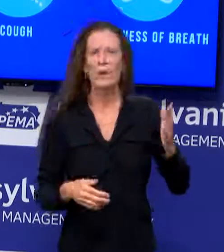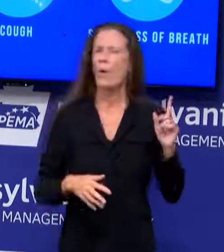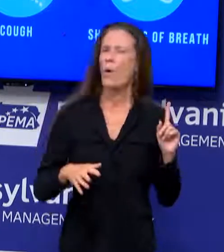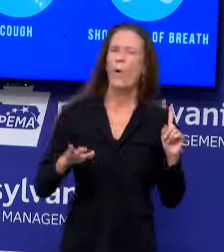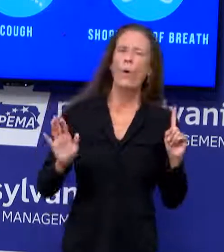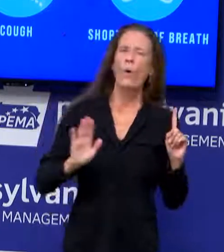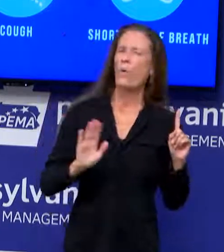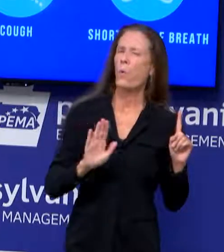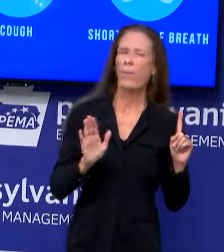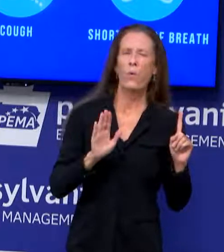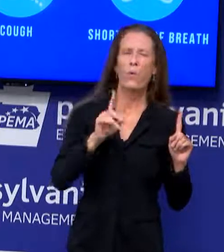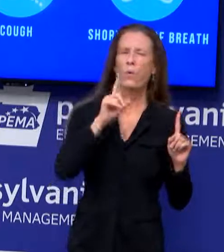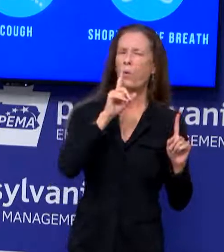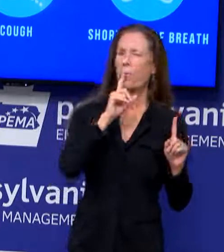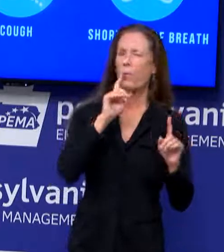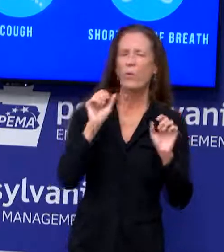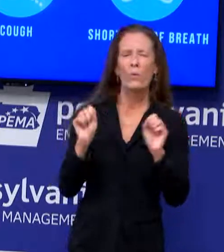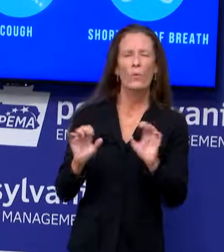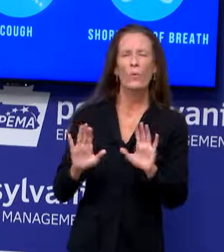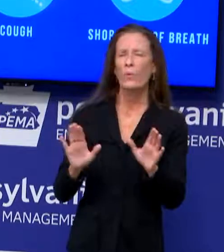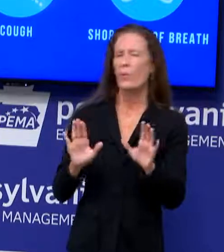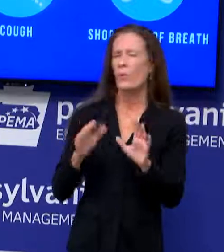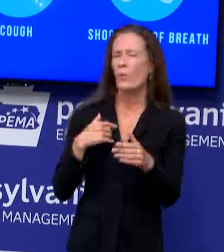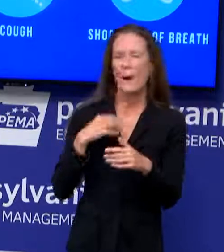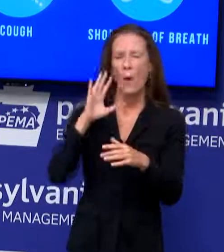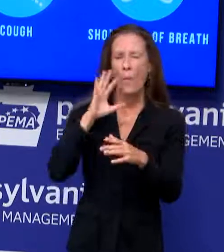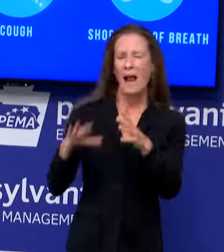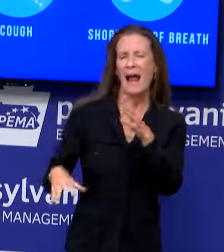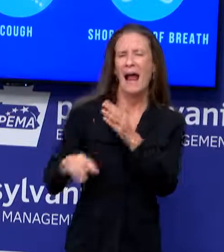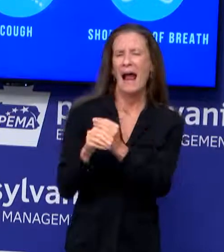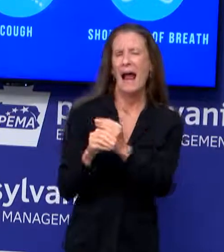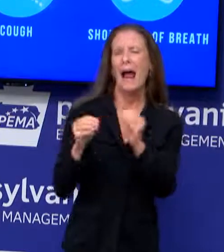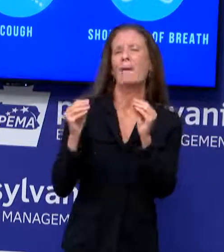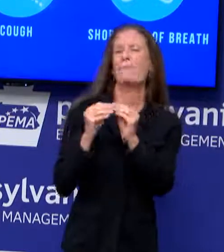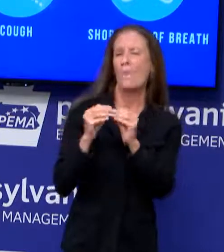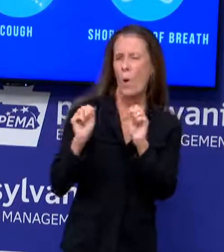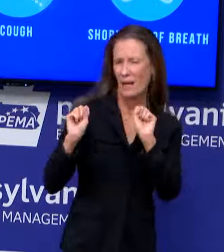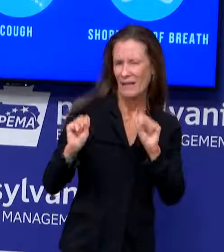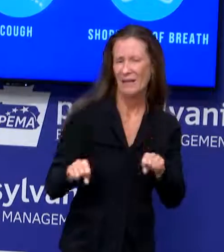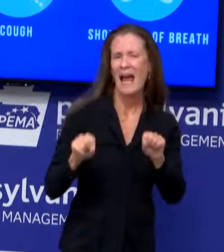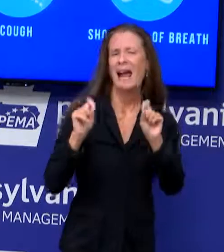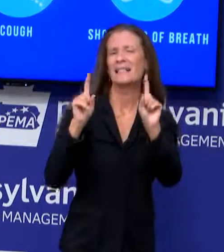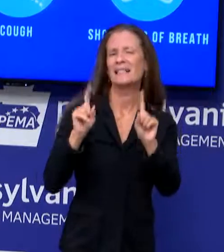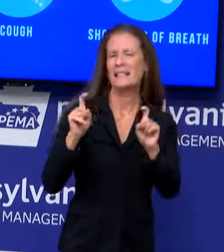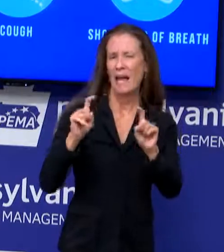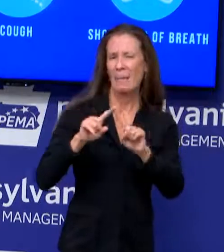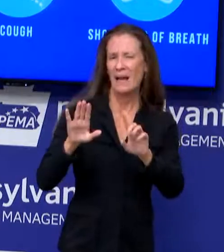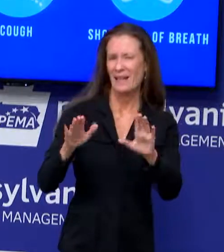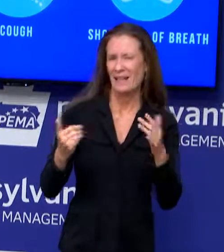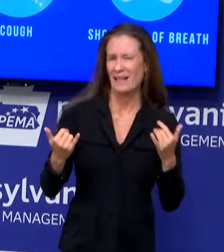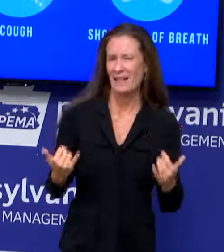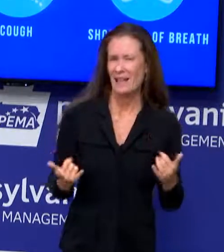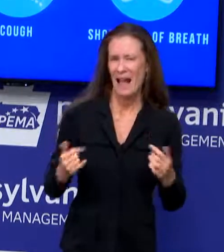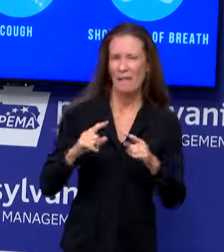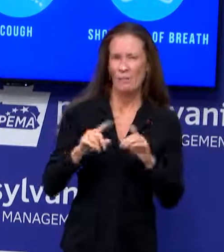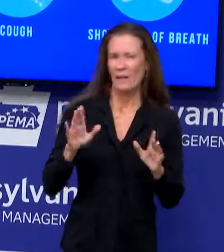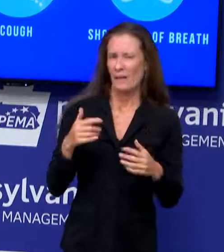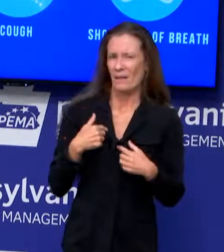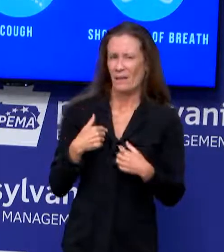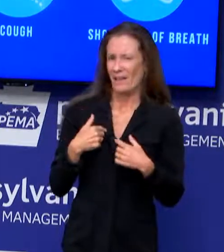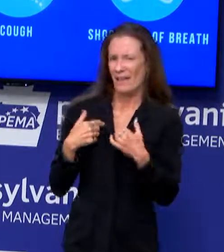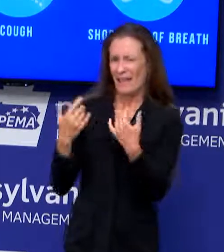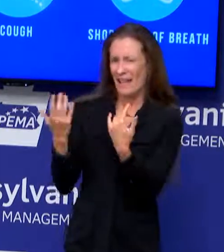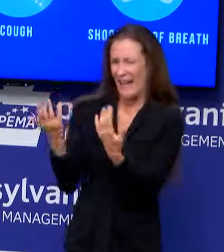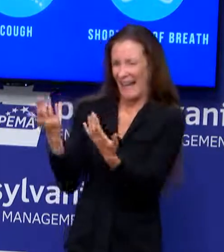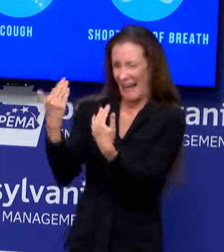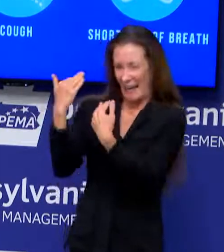So Quest and LabCorp have expanded it, but it's not infinite. And there are significant outbreaks from other states, and now